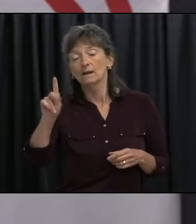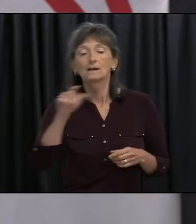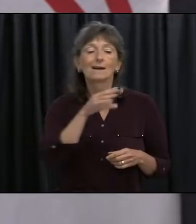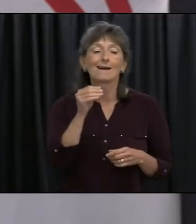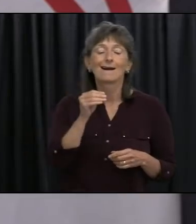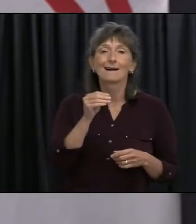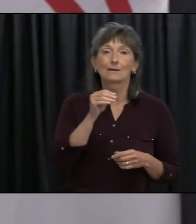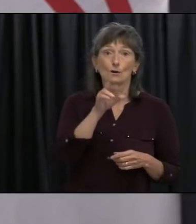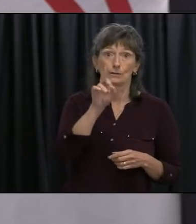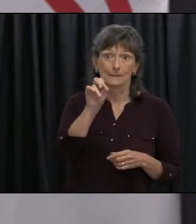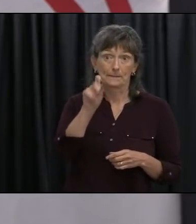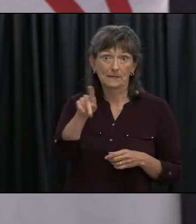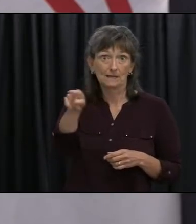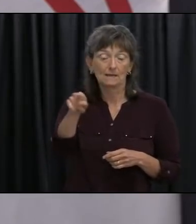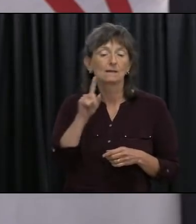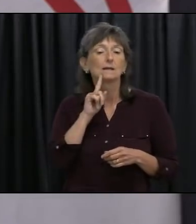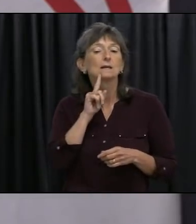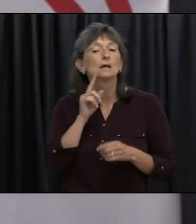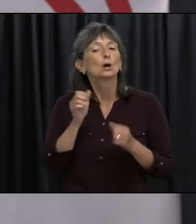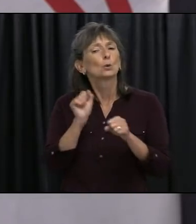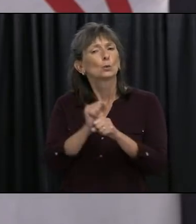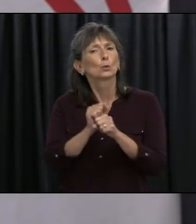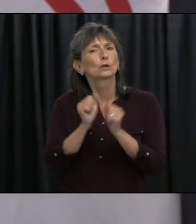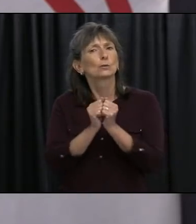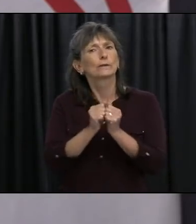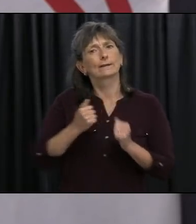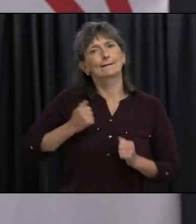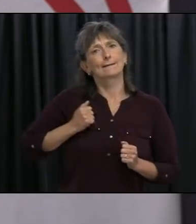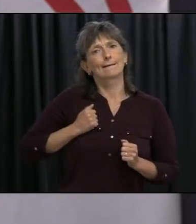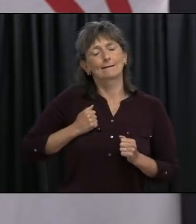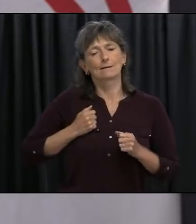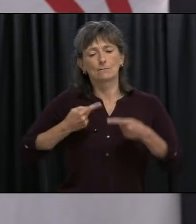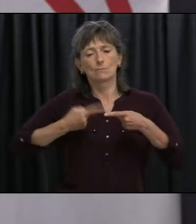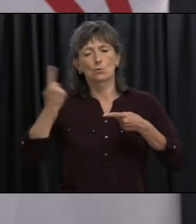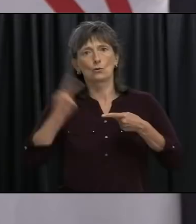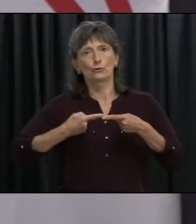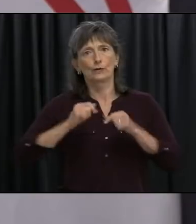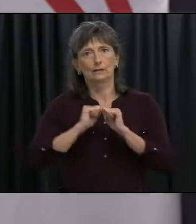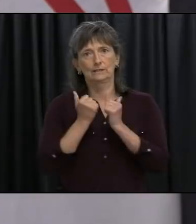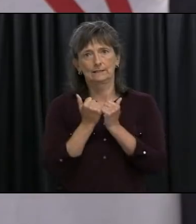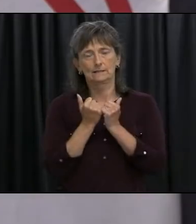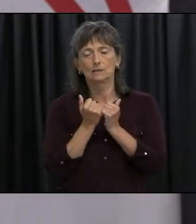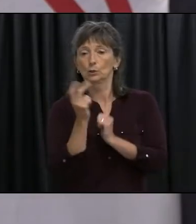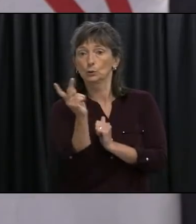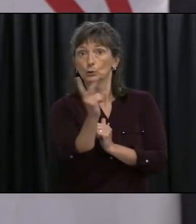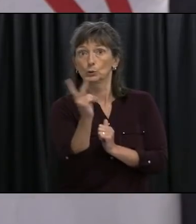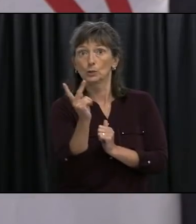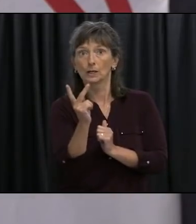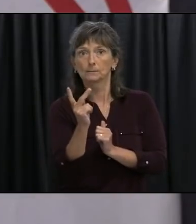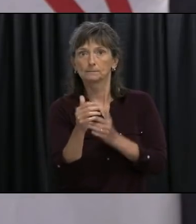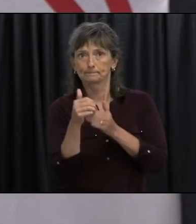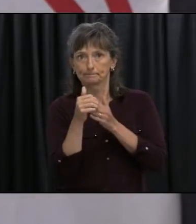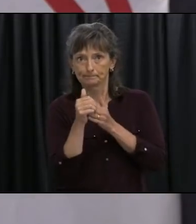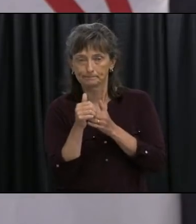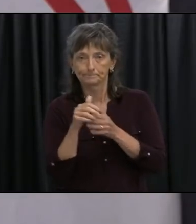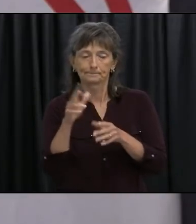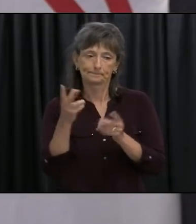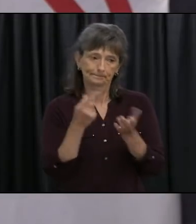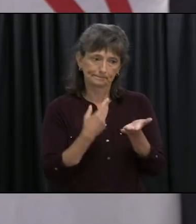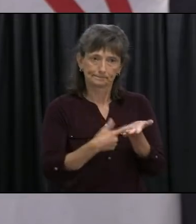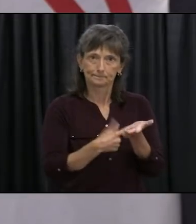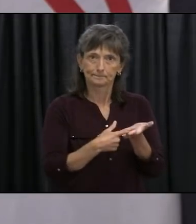the Canada Border Agencies, Services Agency rather, and they will take the lead on this, with the